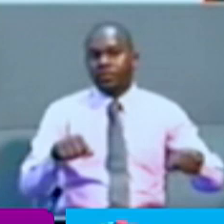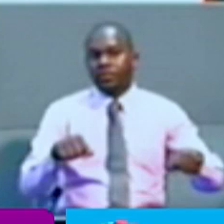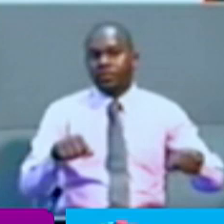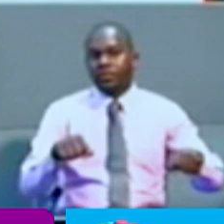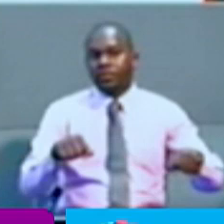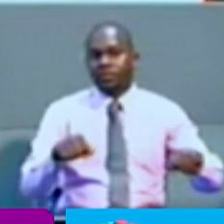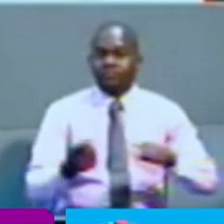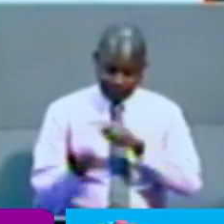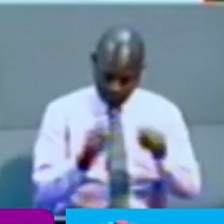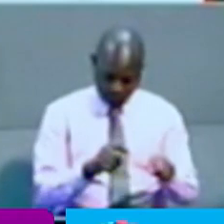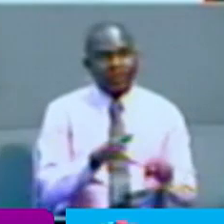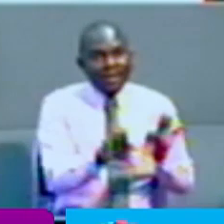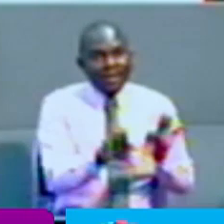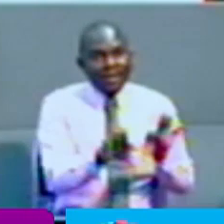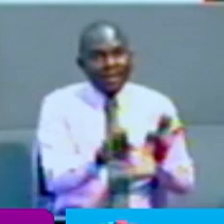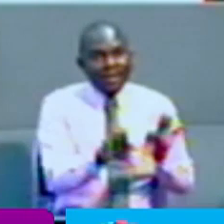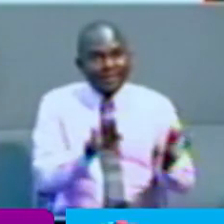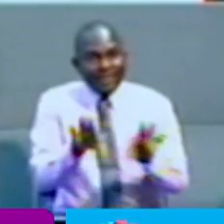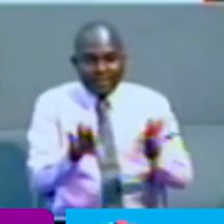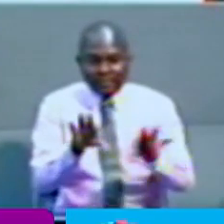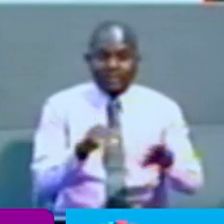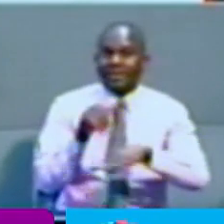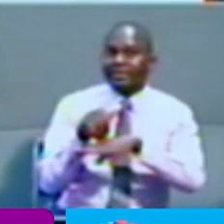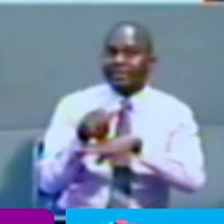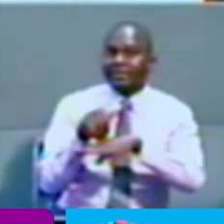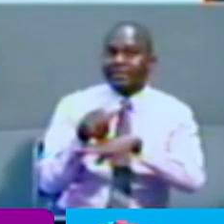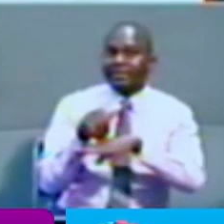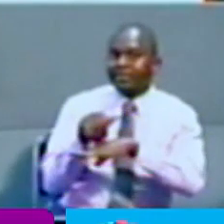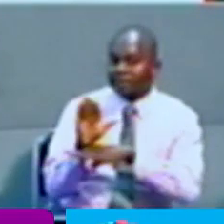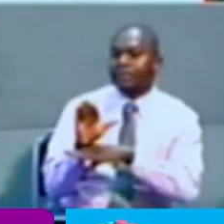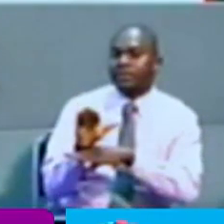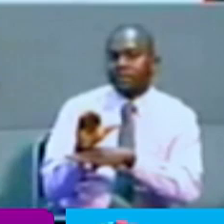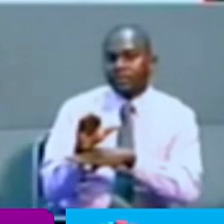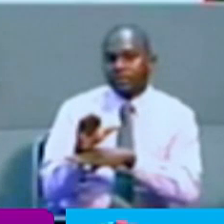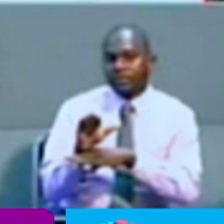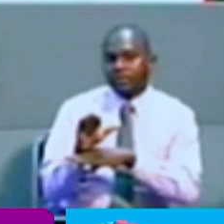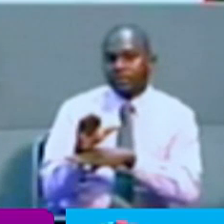and come and take sample and send it to where?